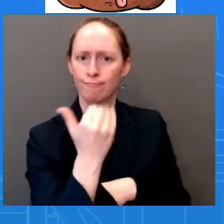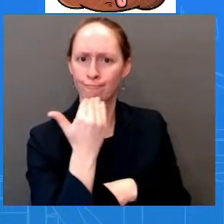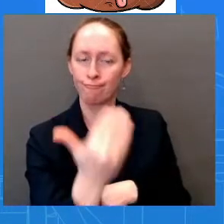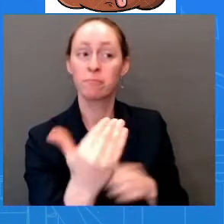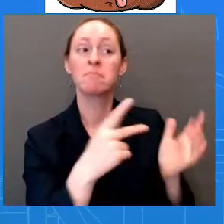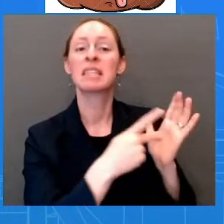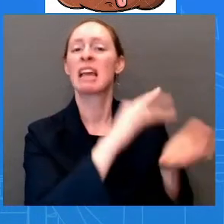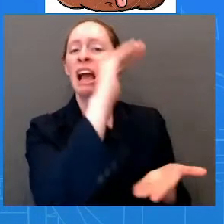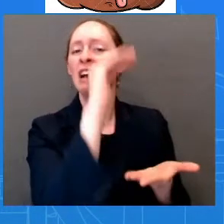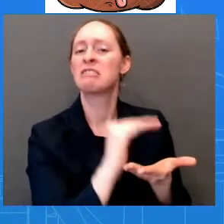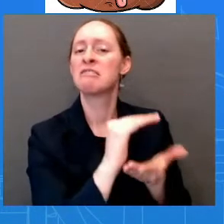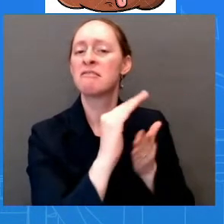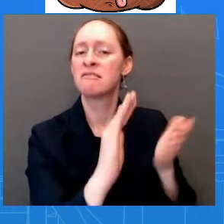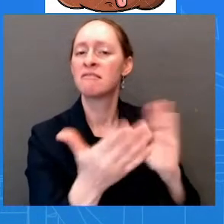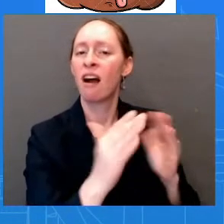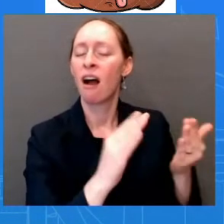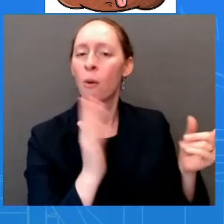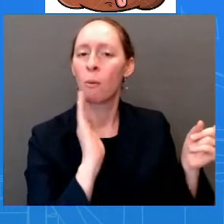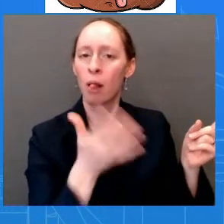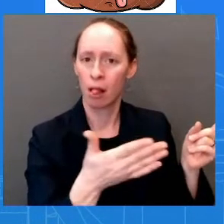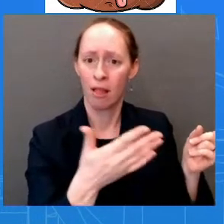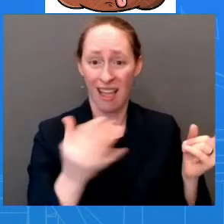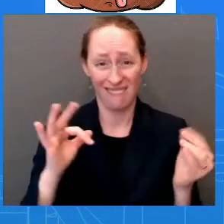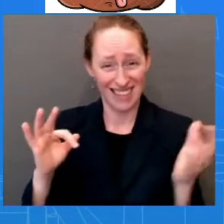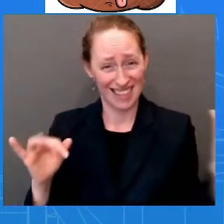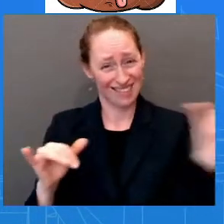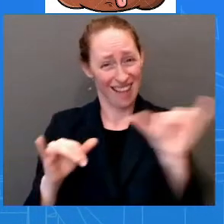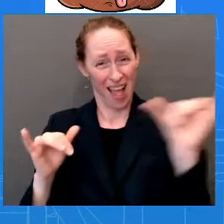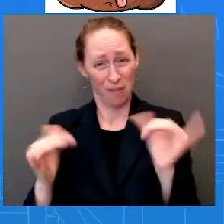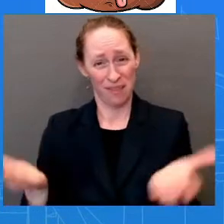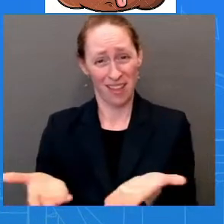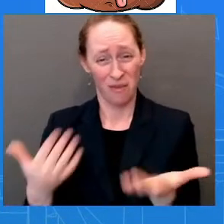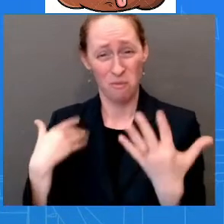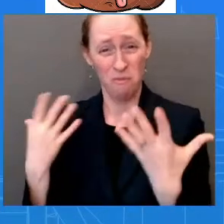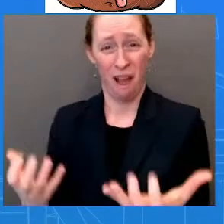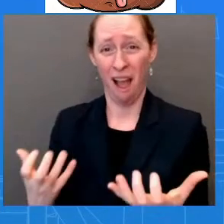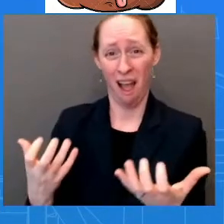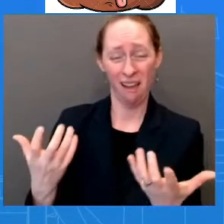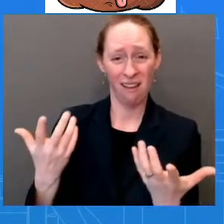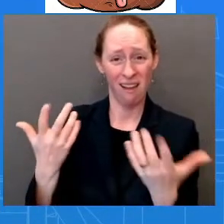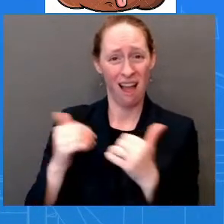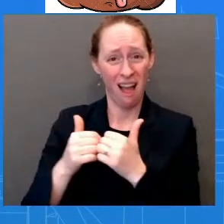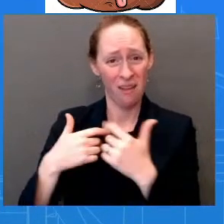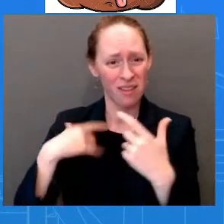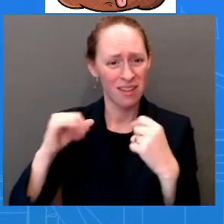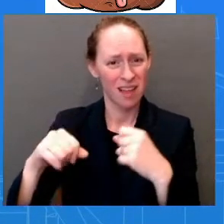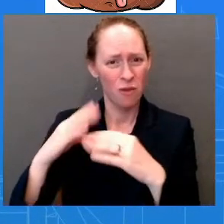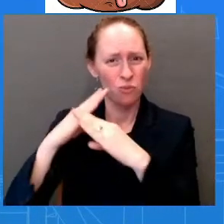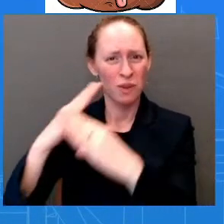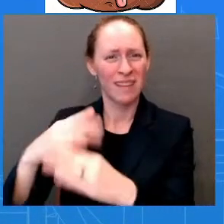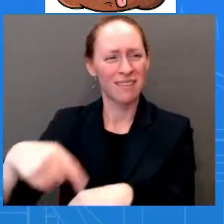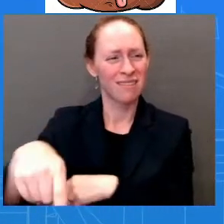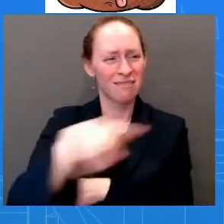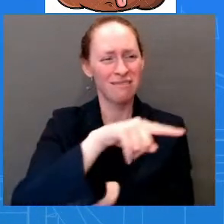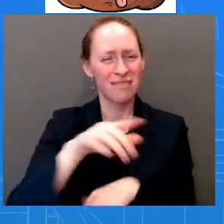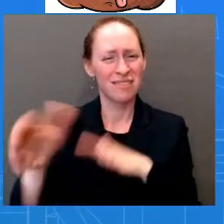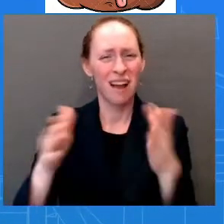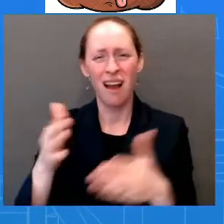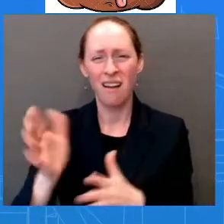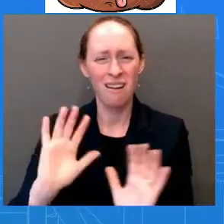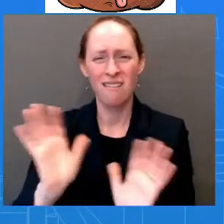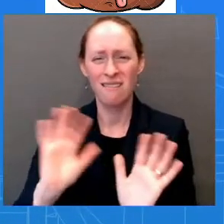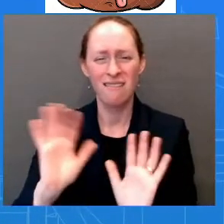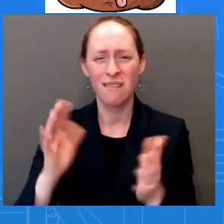COVID. But we can't see this as like a horse race of let's get an anti-vaxxer and let's get we know what we